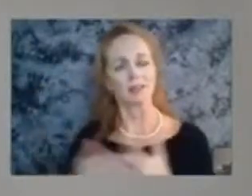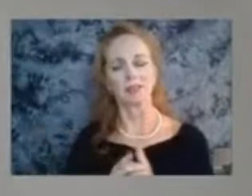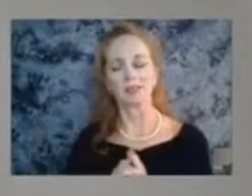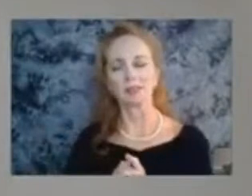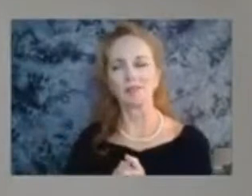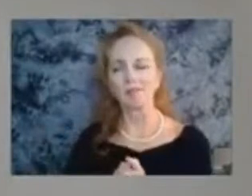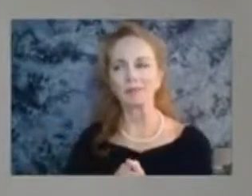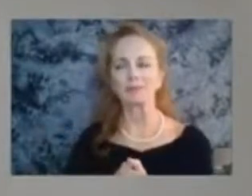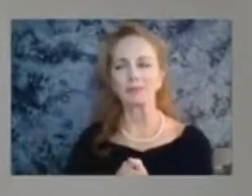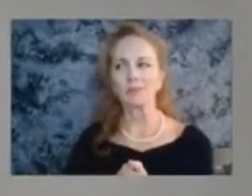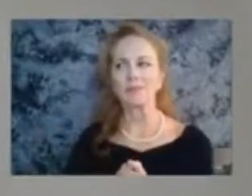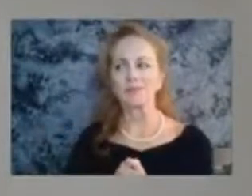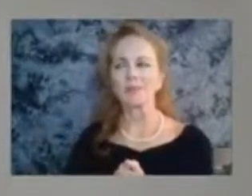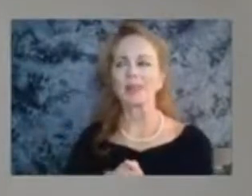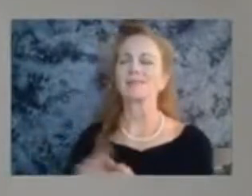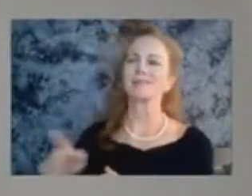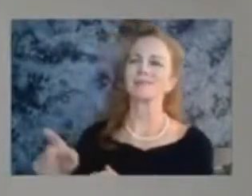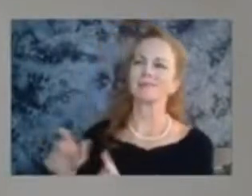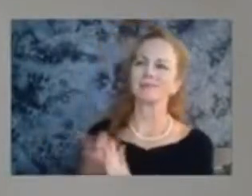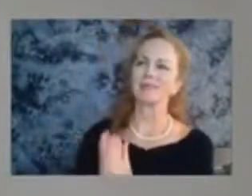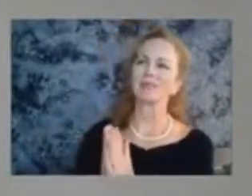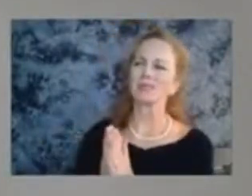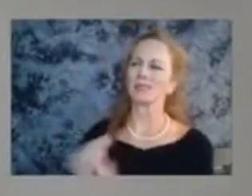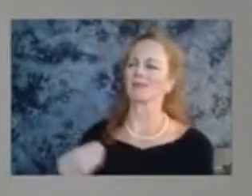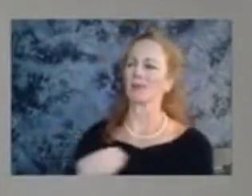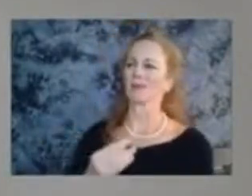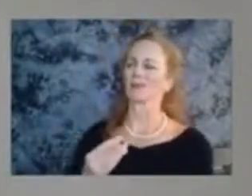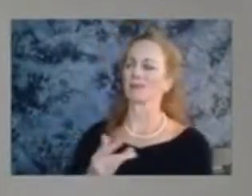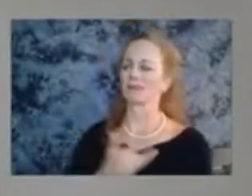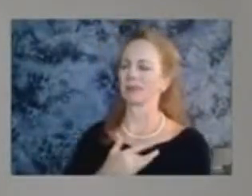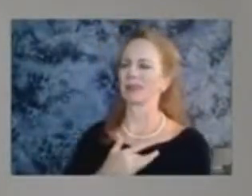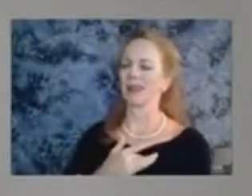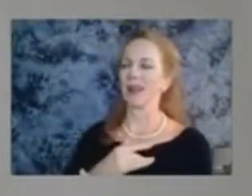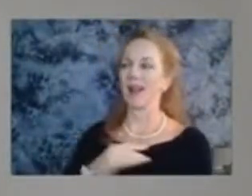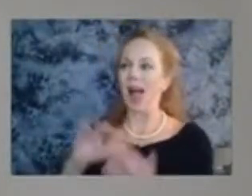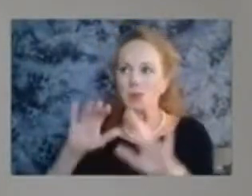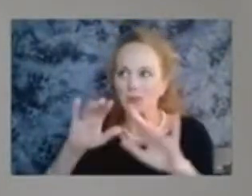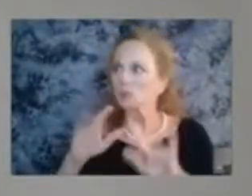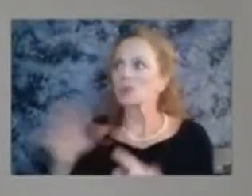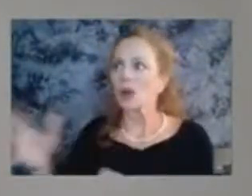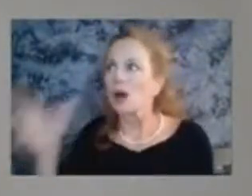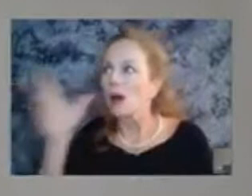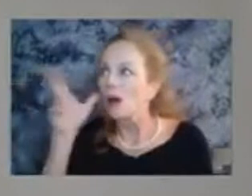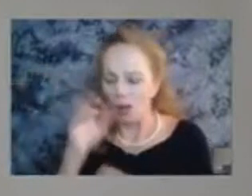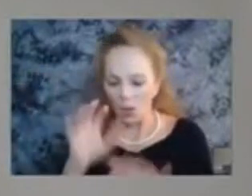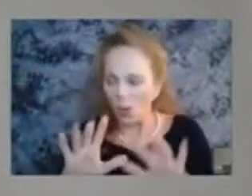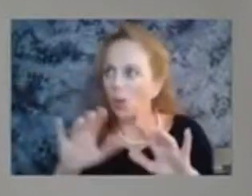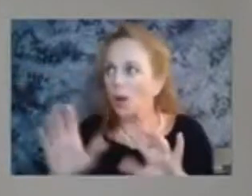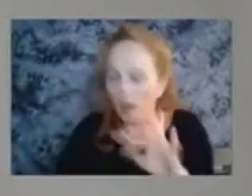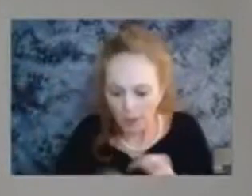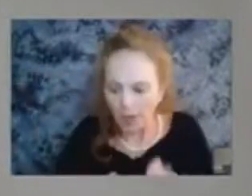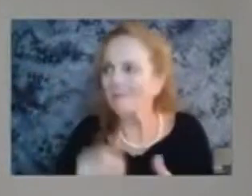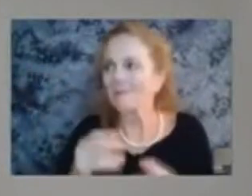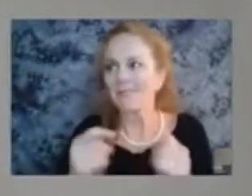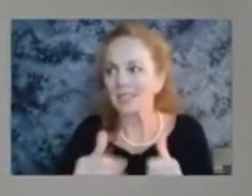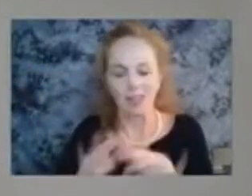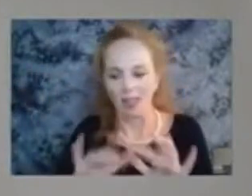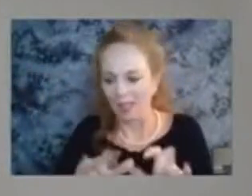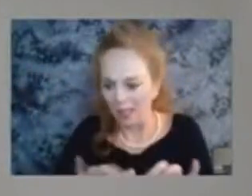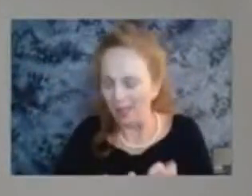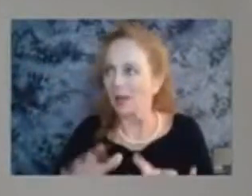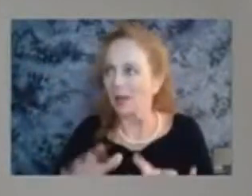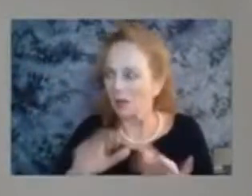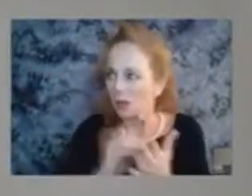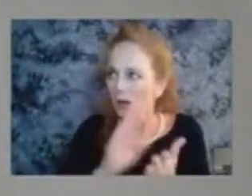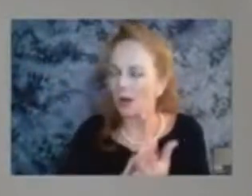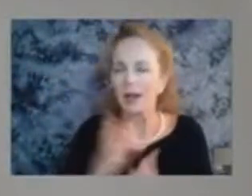out my computer, I was telling somebody earlier, I'm not a secretary, so I couldn't type as fast as she was talking, but I went back and I